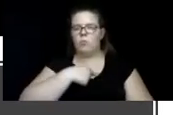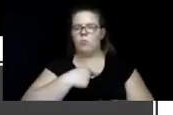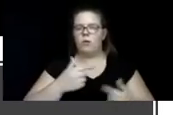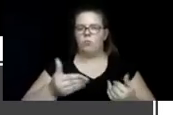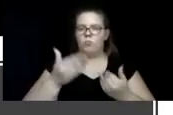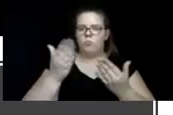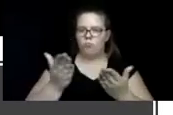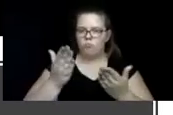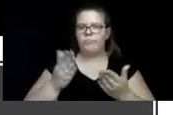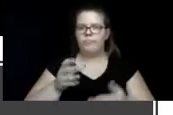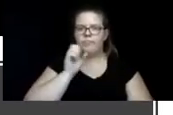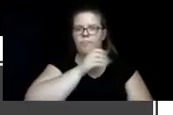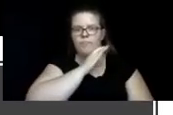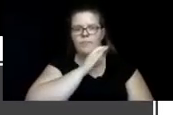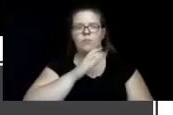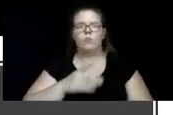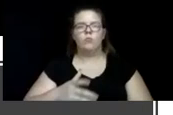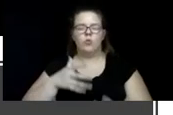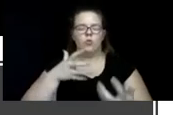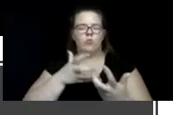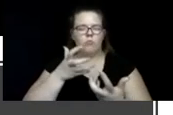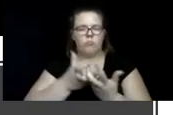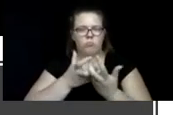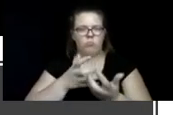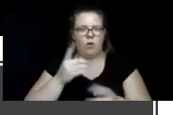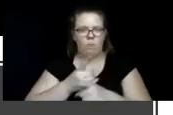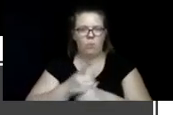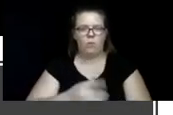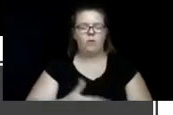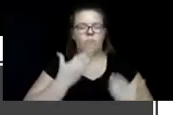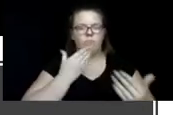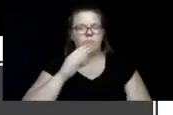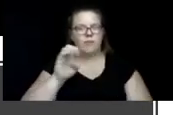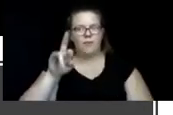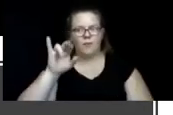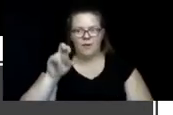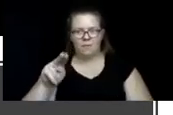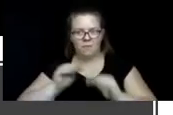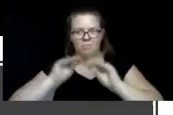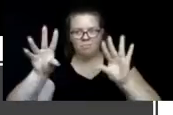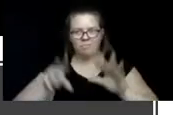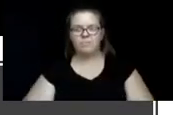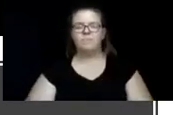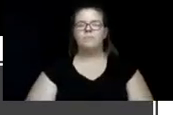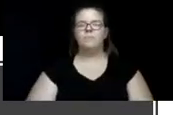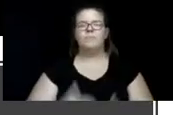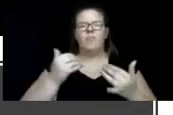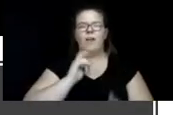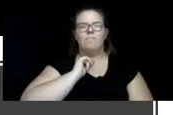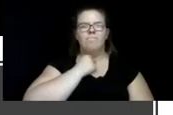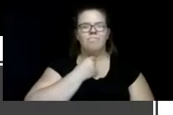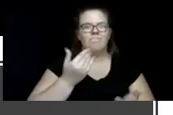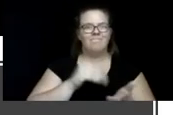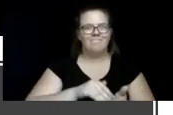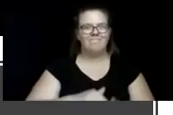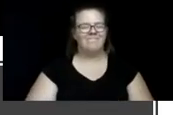So just a little bit of clarification. Thanks, Erin. Thanks, Erin. I'm going to mute myself again.